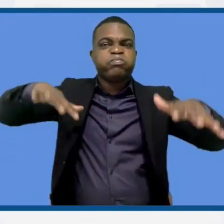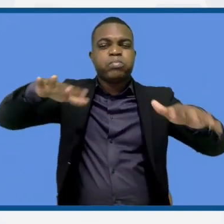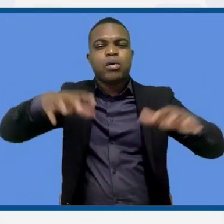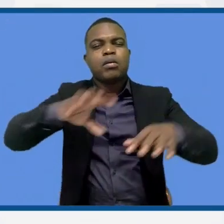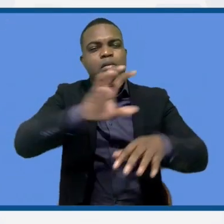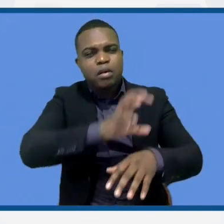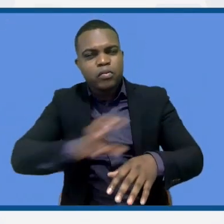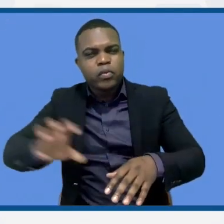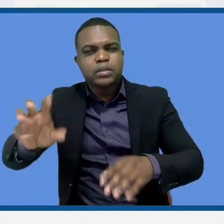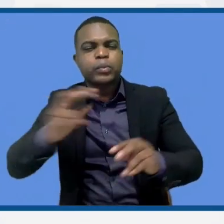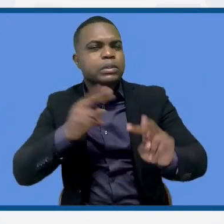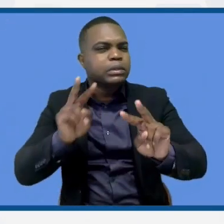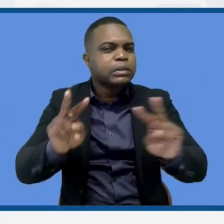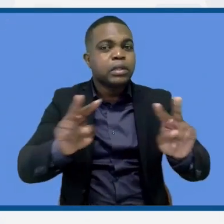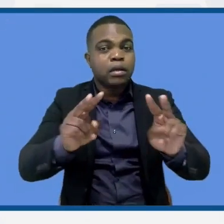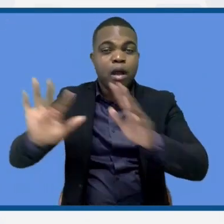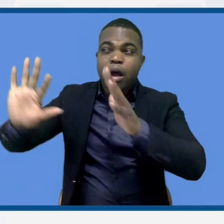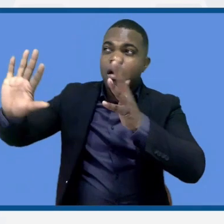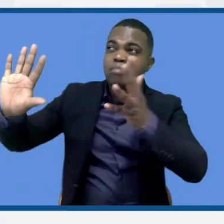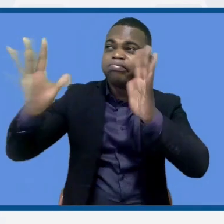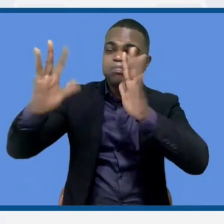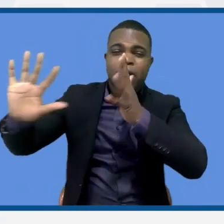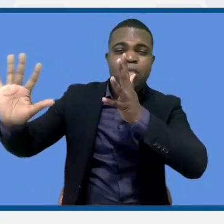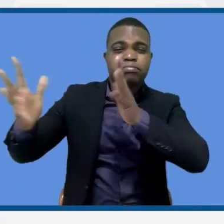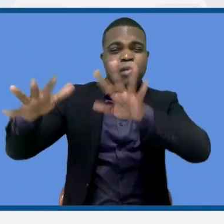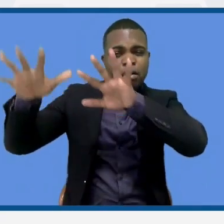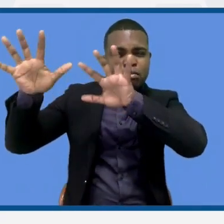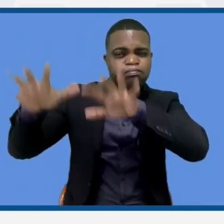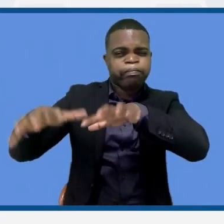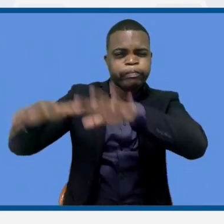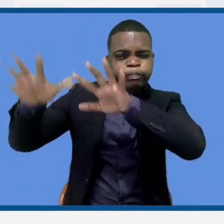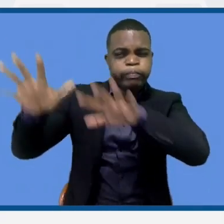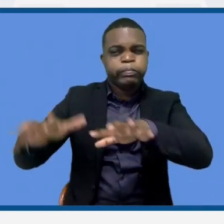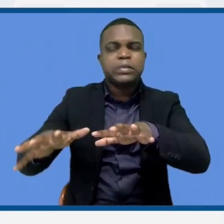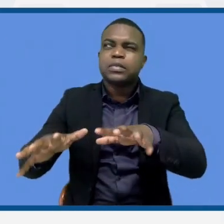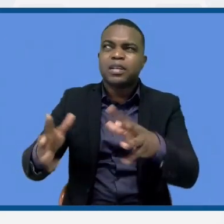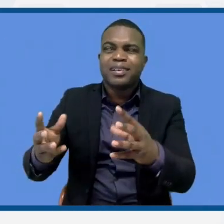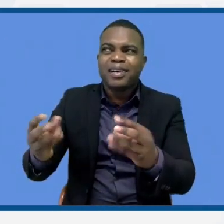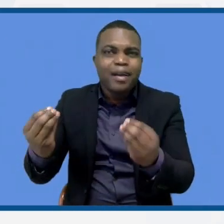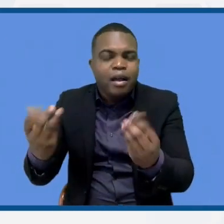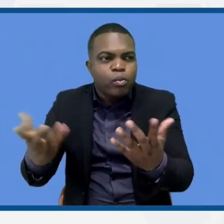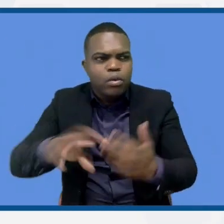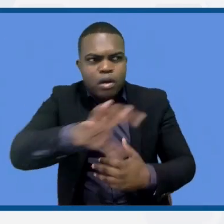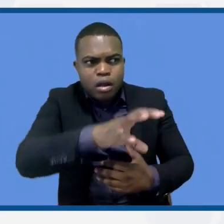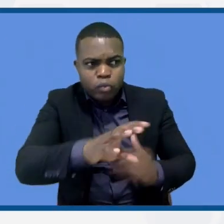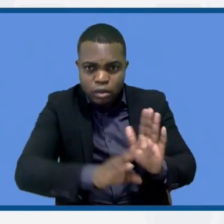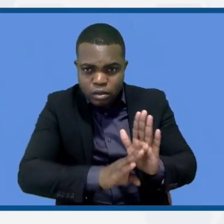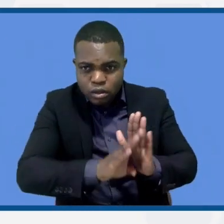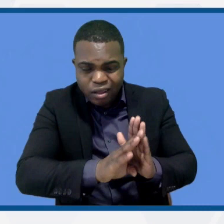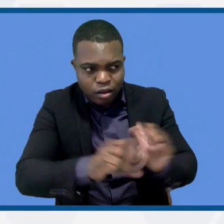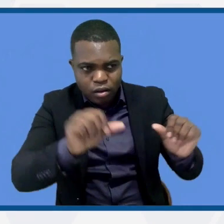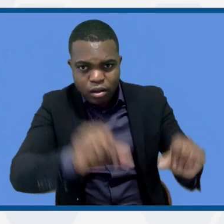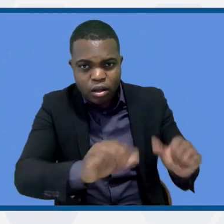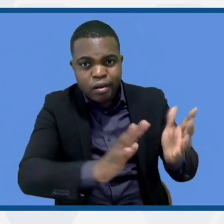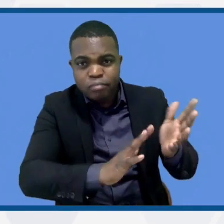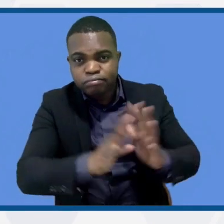in each of the countries considering the database that exists for this at international level, well, we